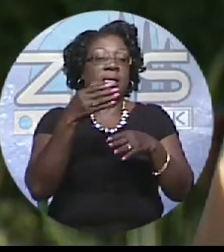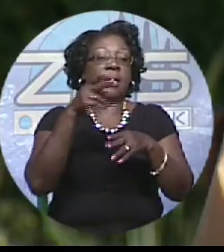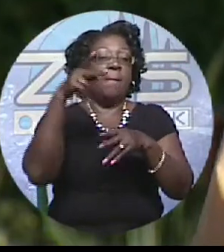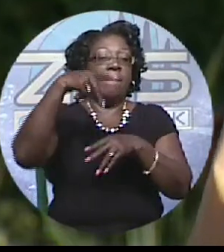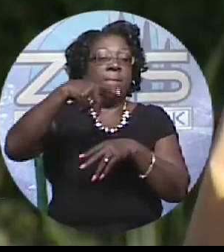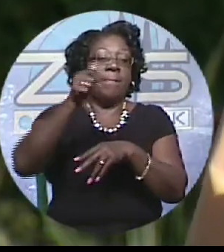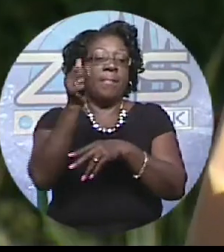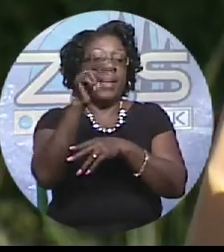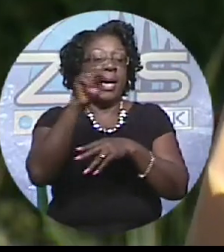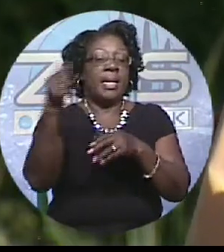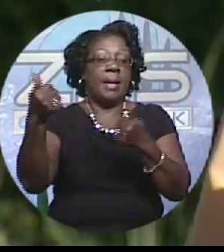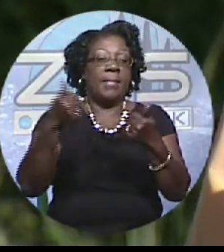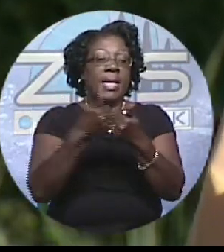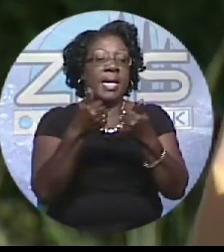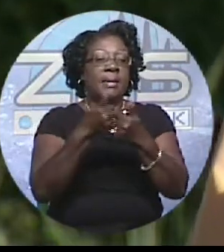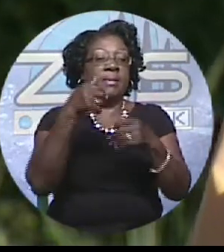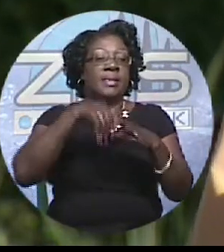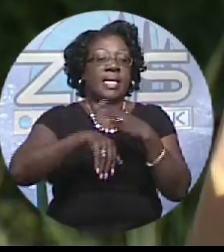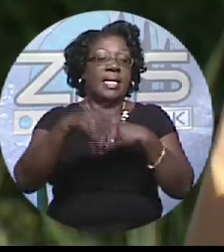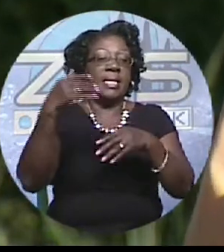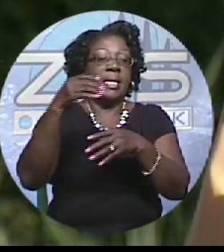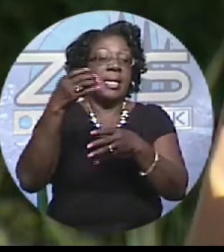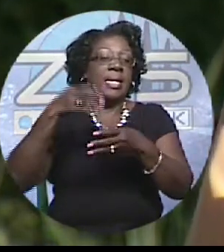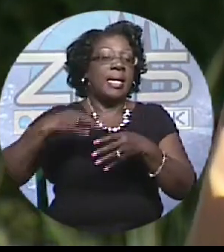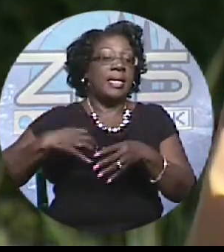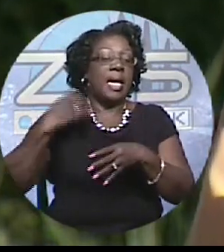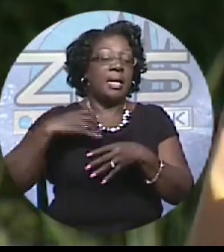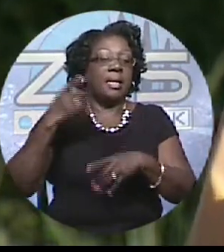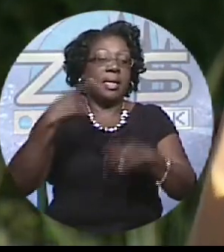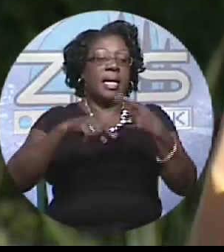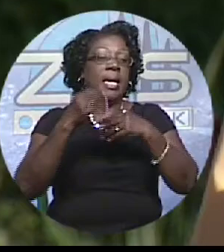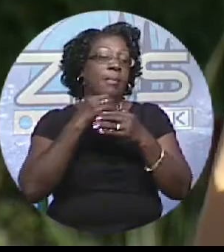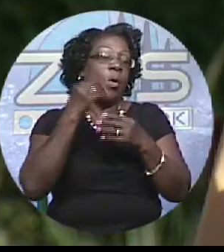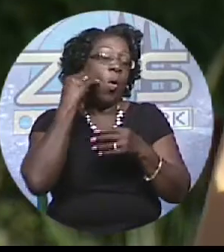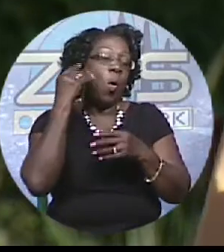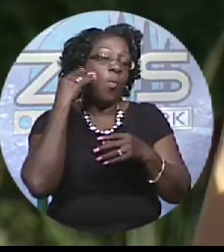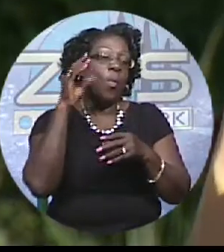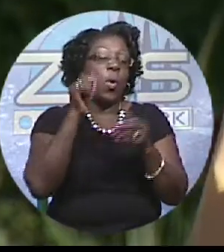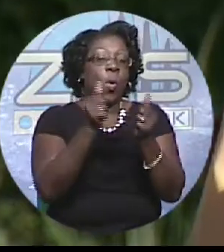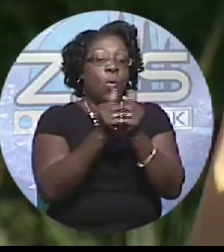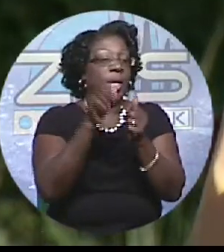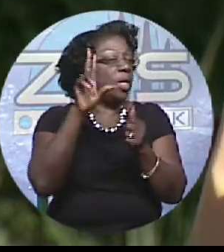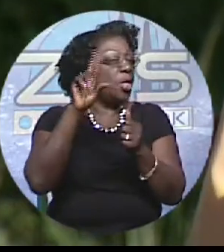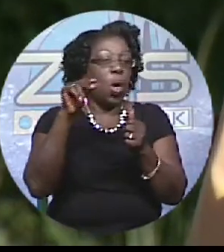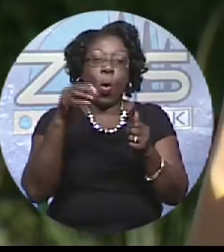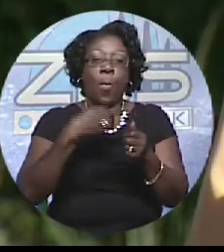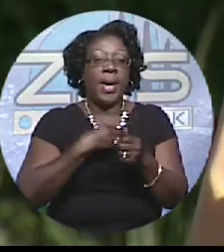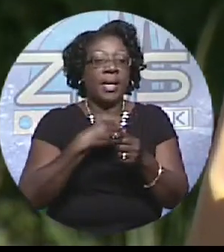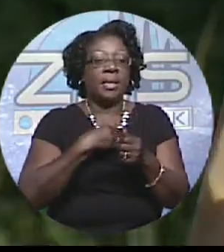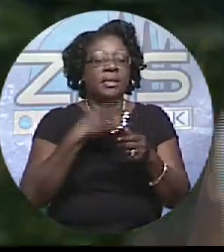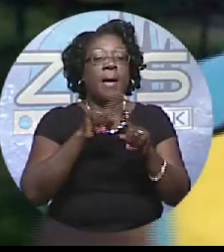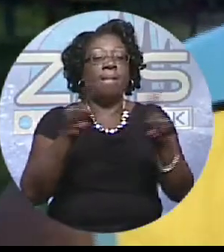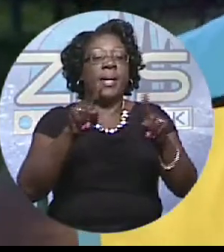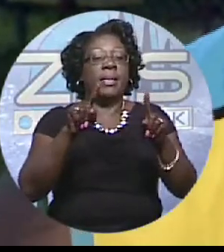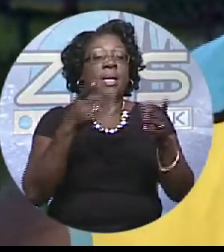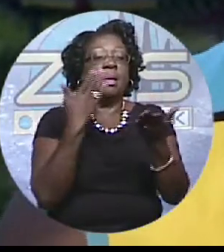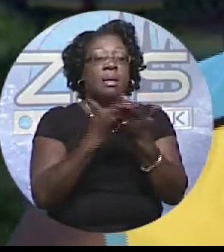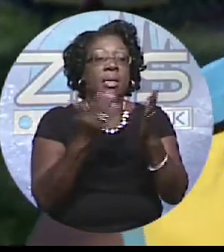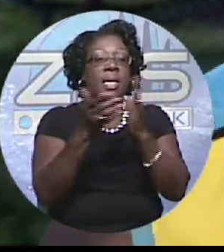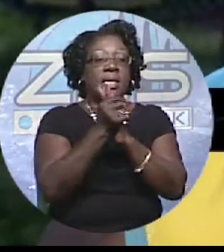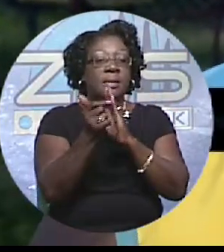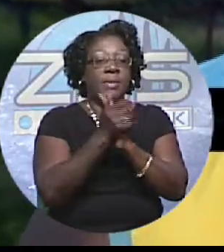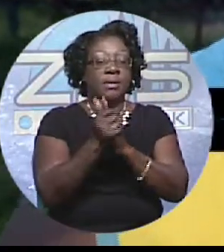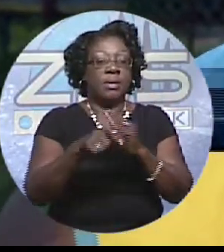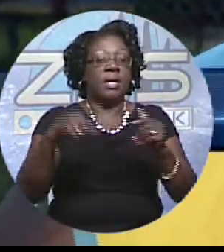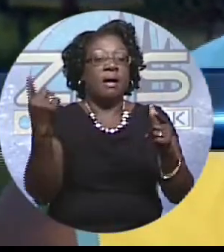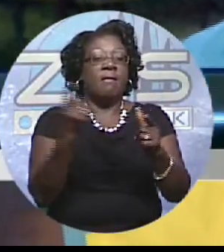in Canada. He came home empty-handed without a medal, but it was a lifetime learning experience. First of all, I